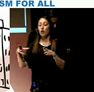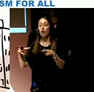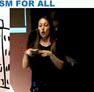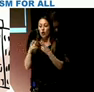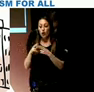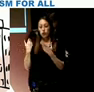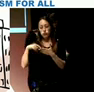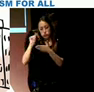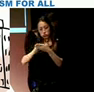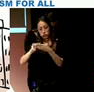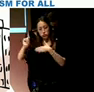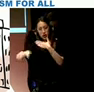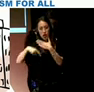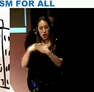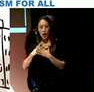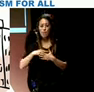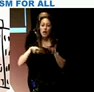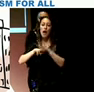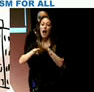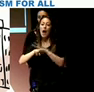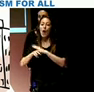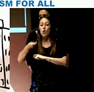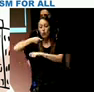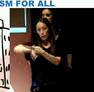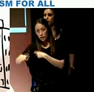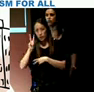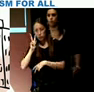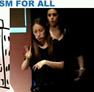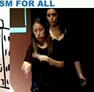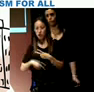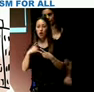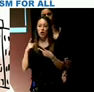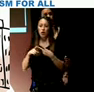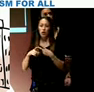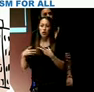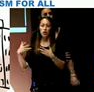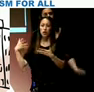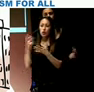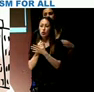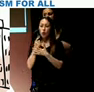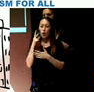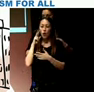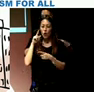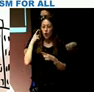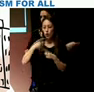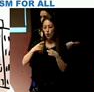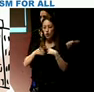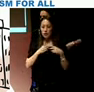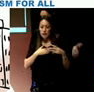tool in which you can download products, charge products into the platform, and then sell them exactly through the